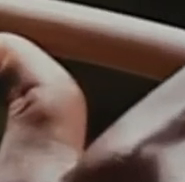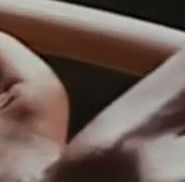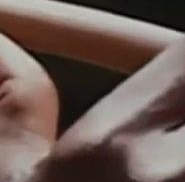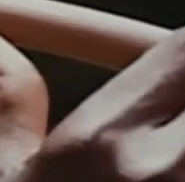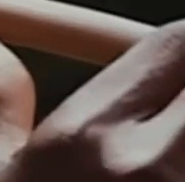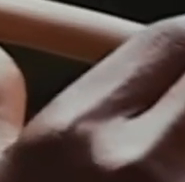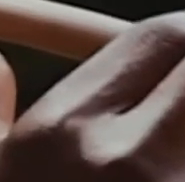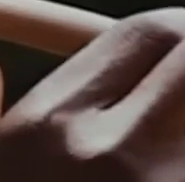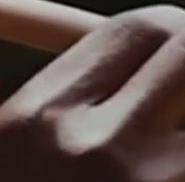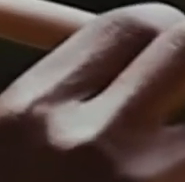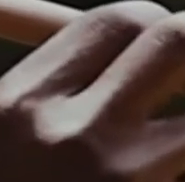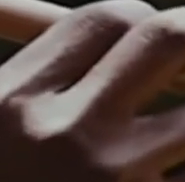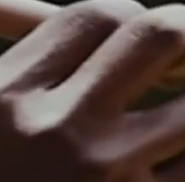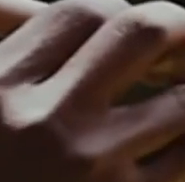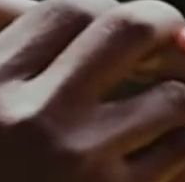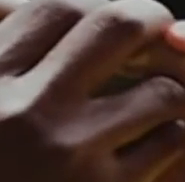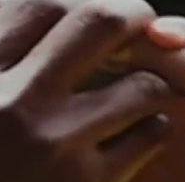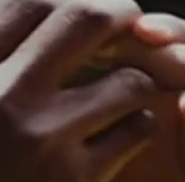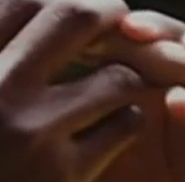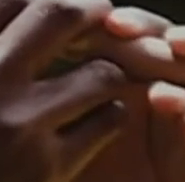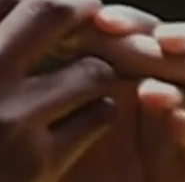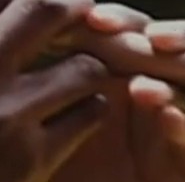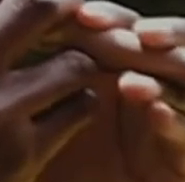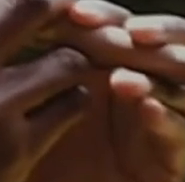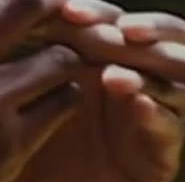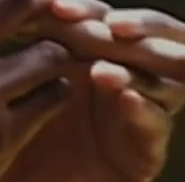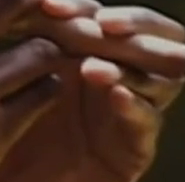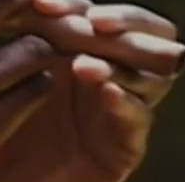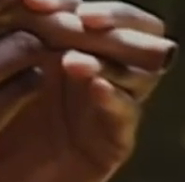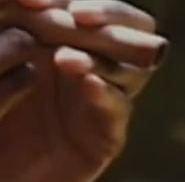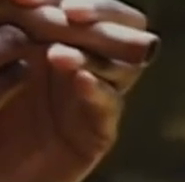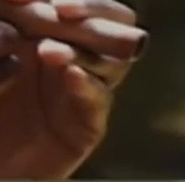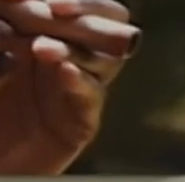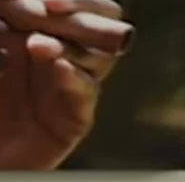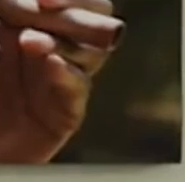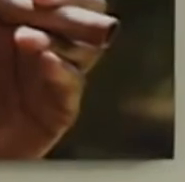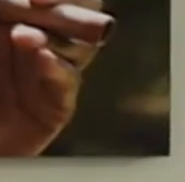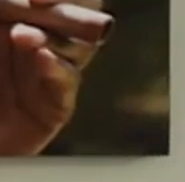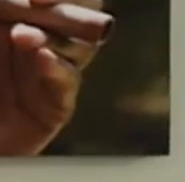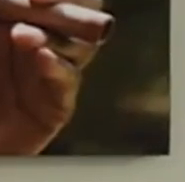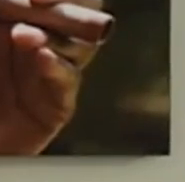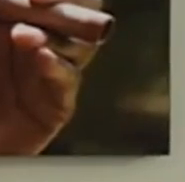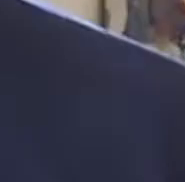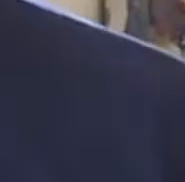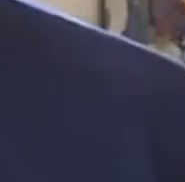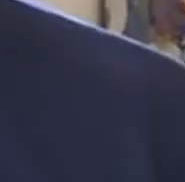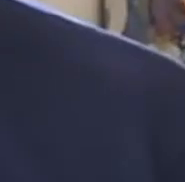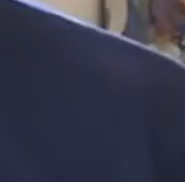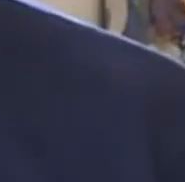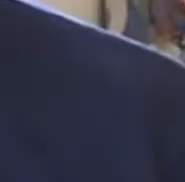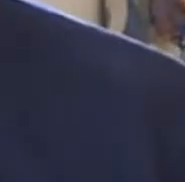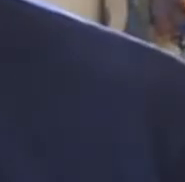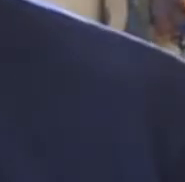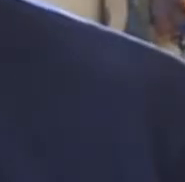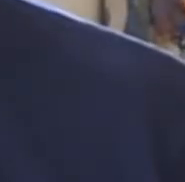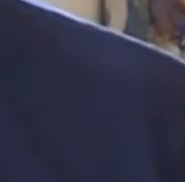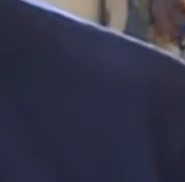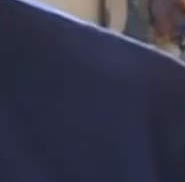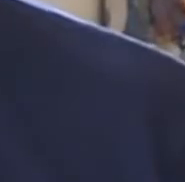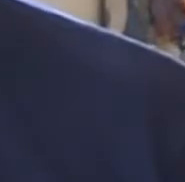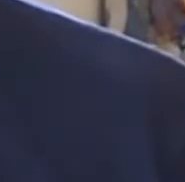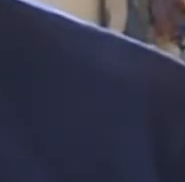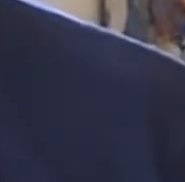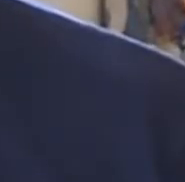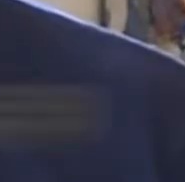Hekima was curated by Agan Odero Agan. Kenyan art practice as one of the main principles. And